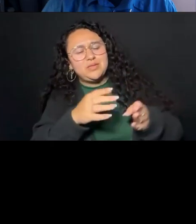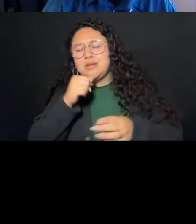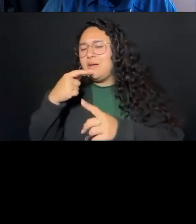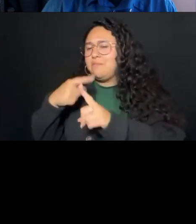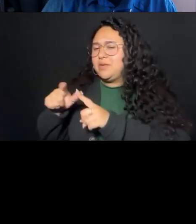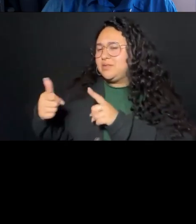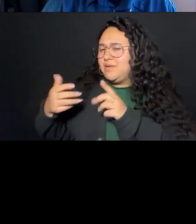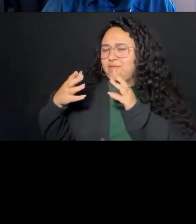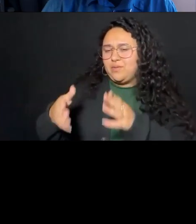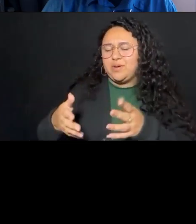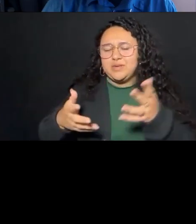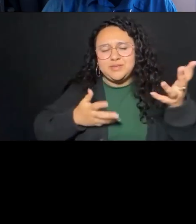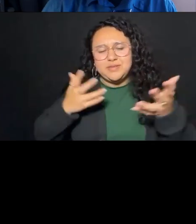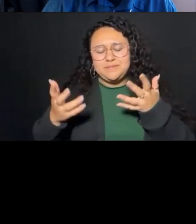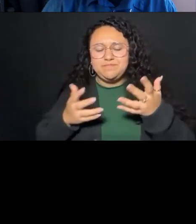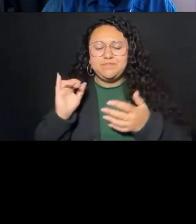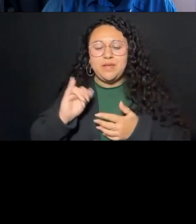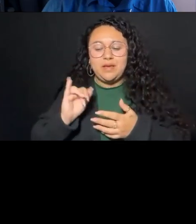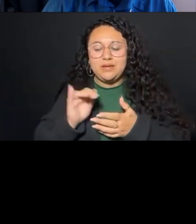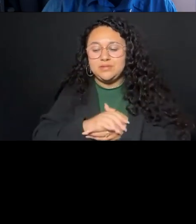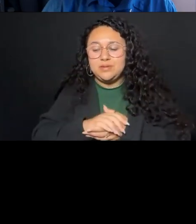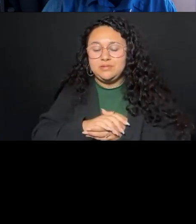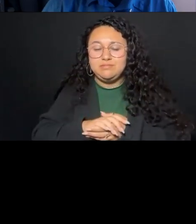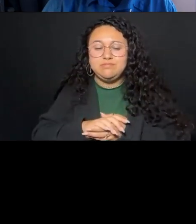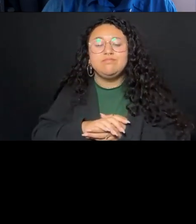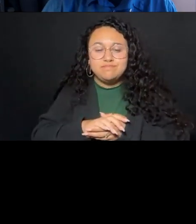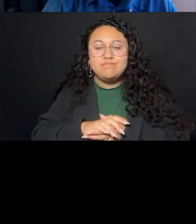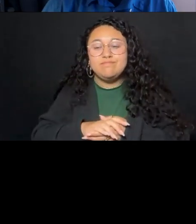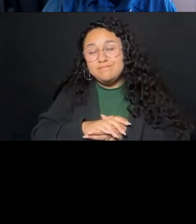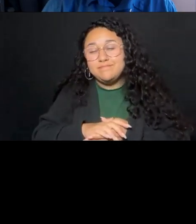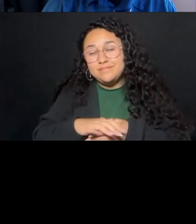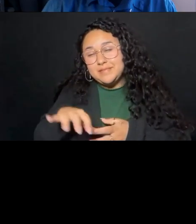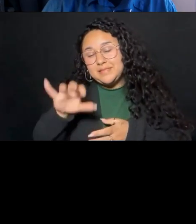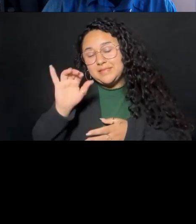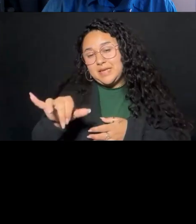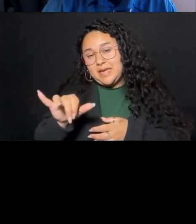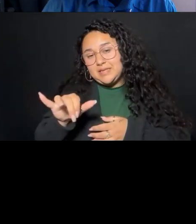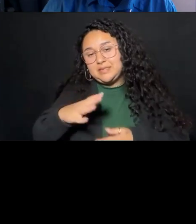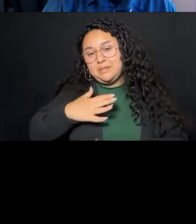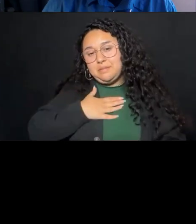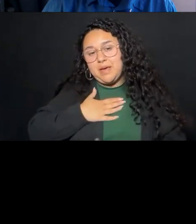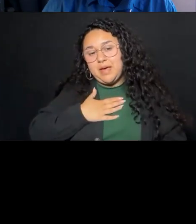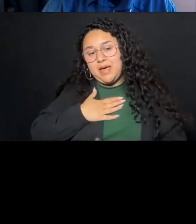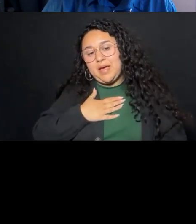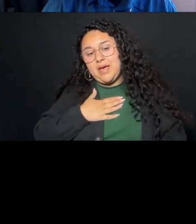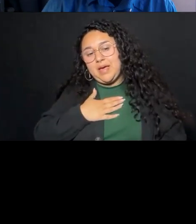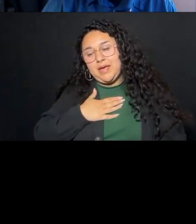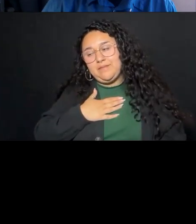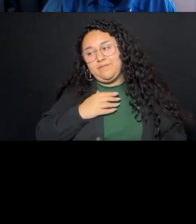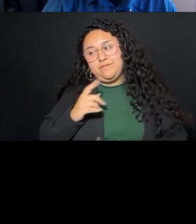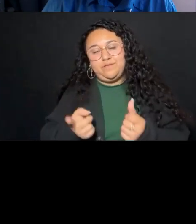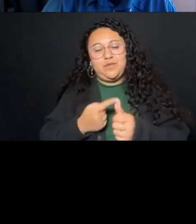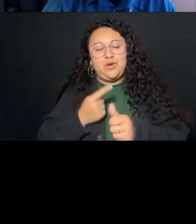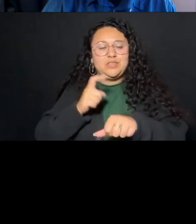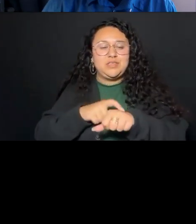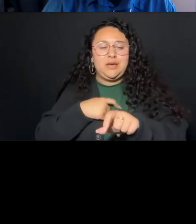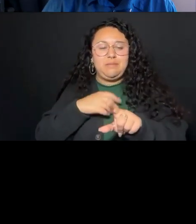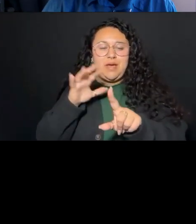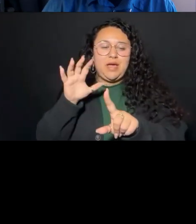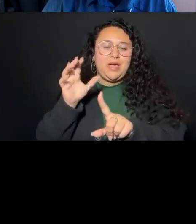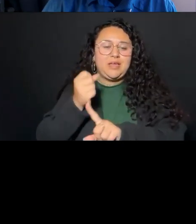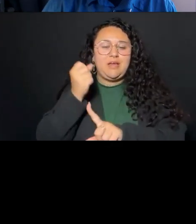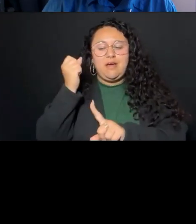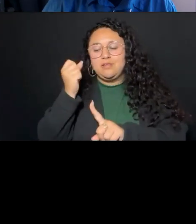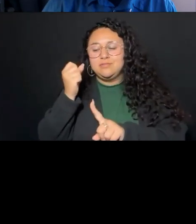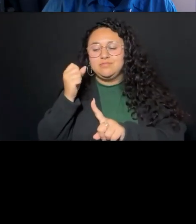And uh, yeah, that was my like first time I got caught